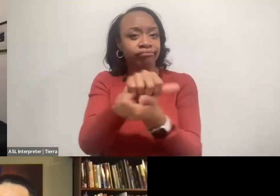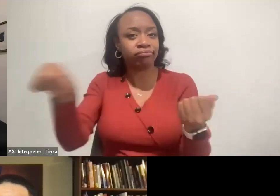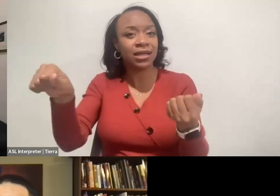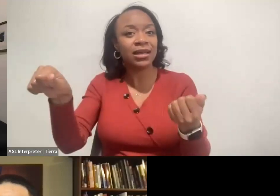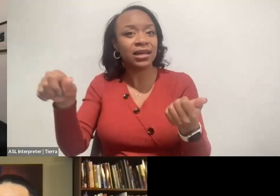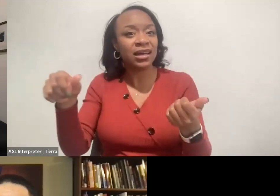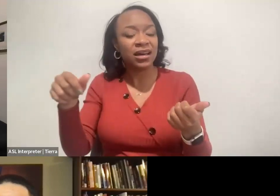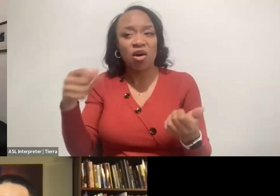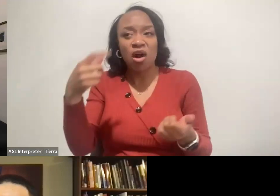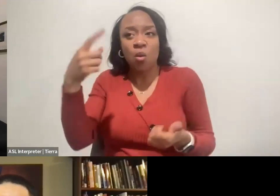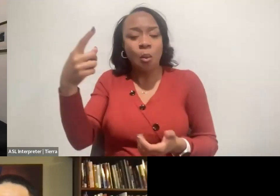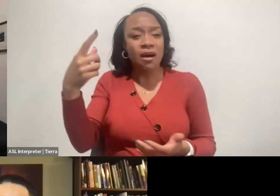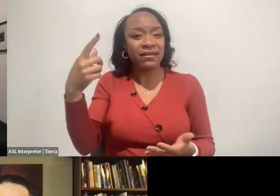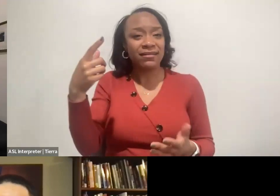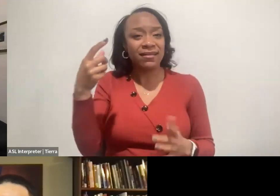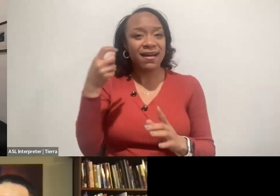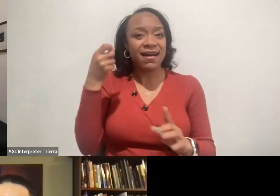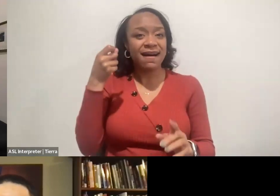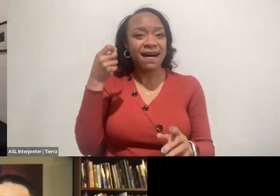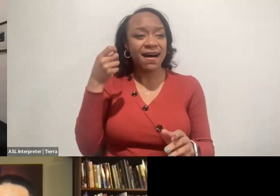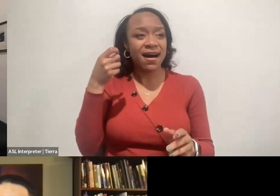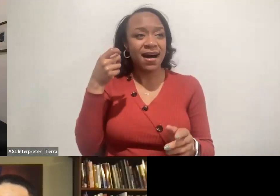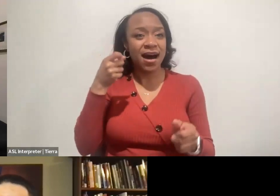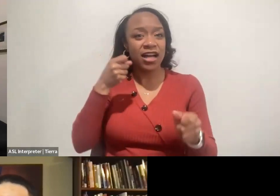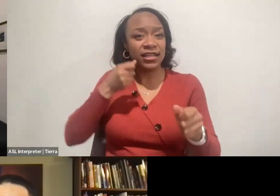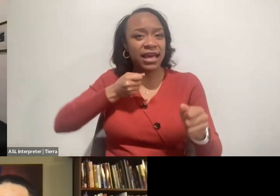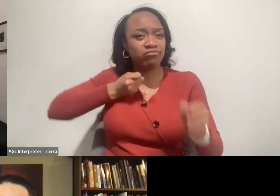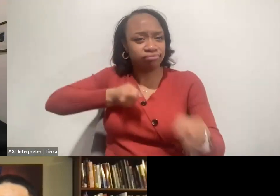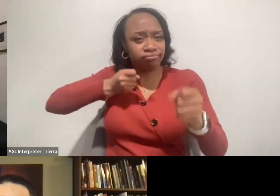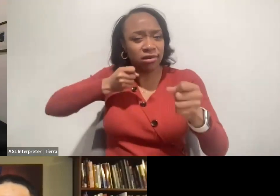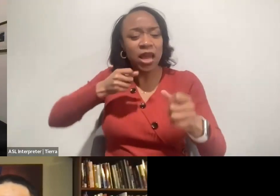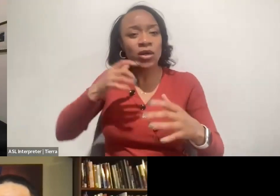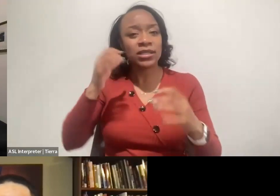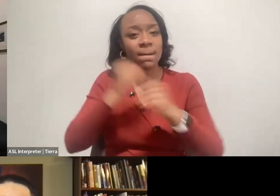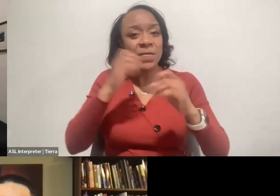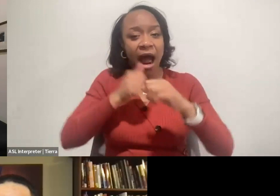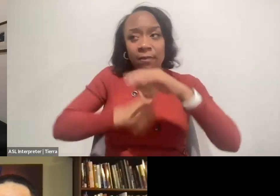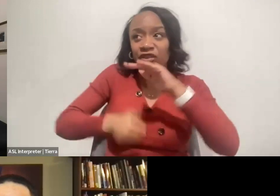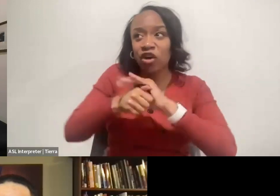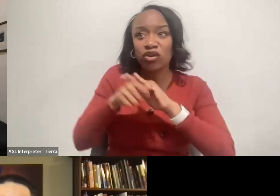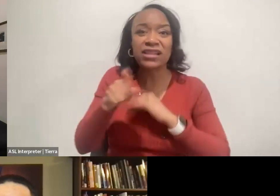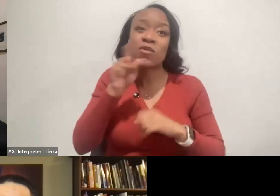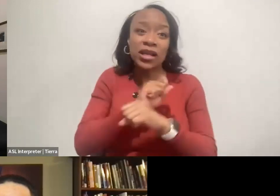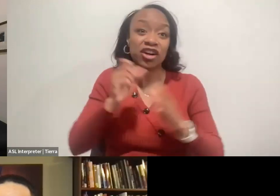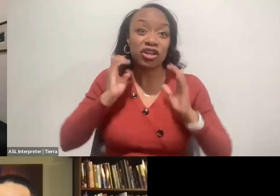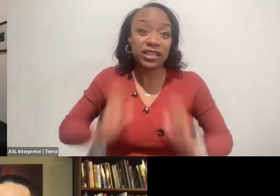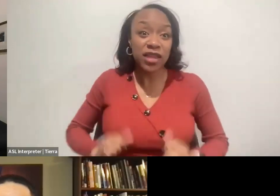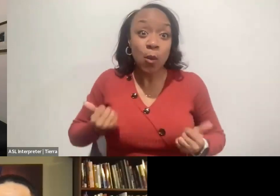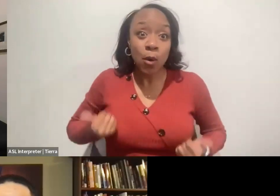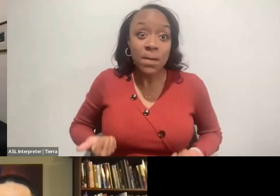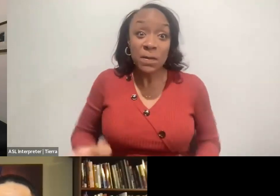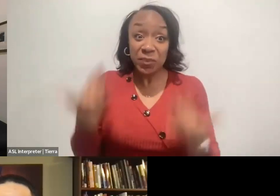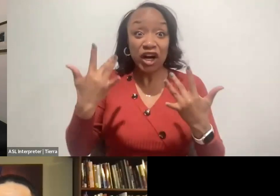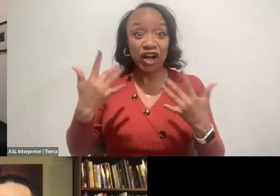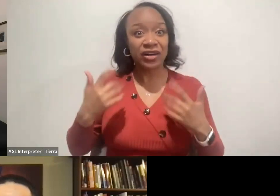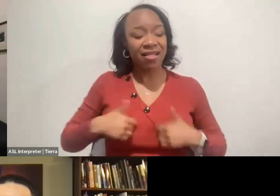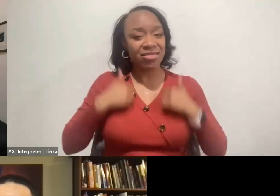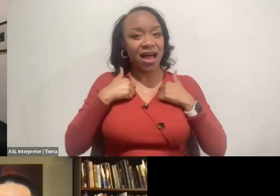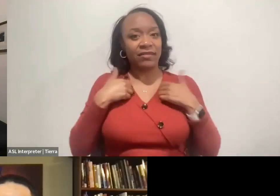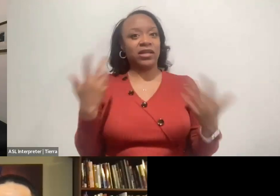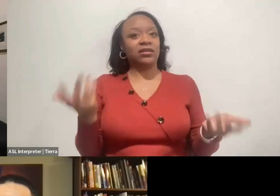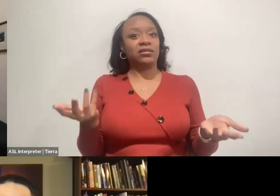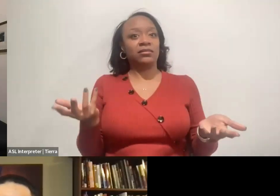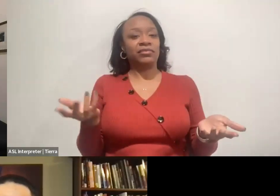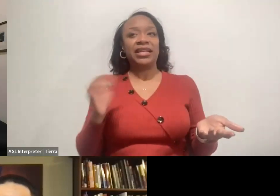Baghdad in a uh, bomb shelter who were civilians, literally burned alive. And yet you have that sort